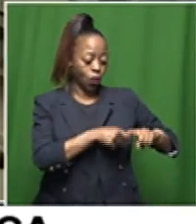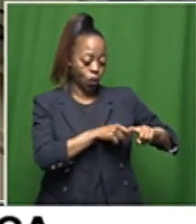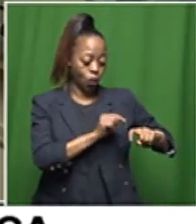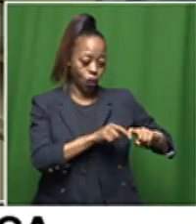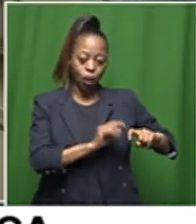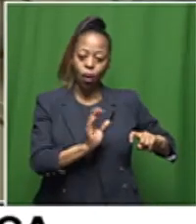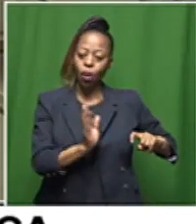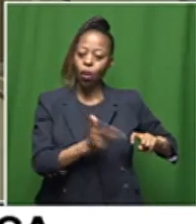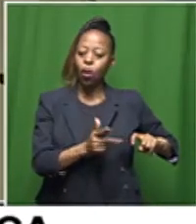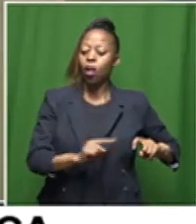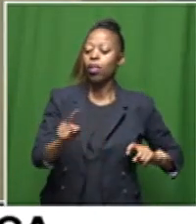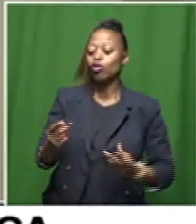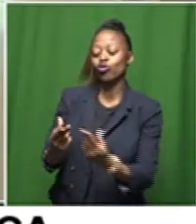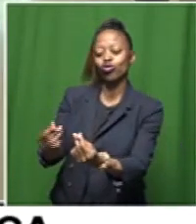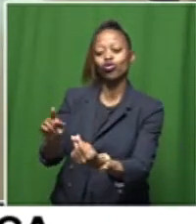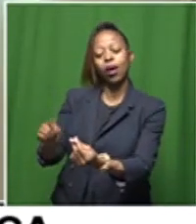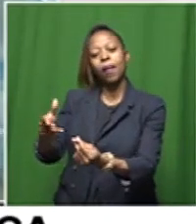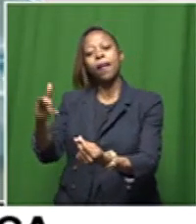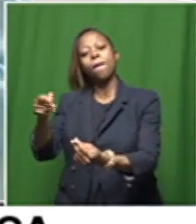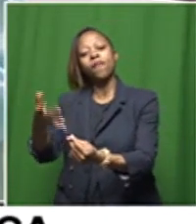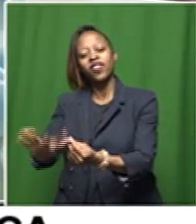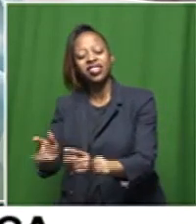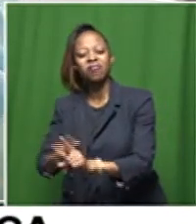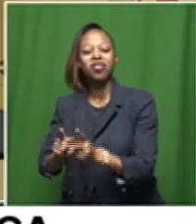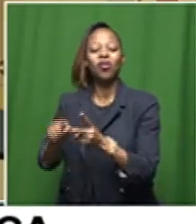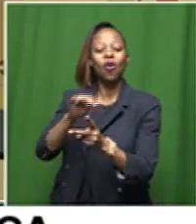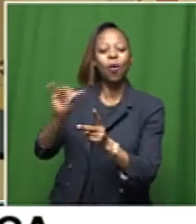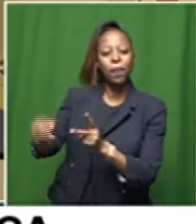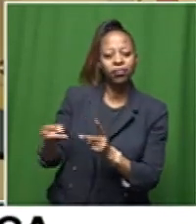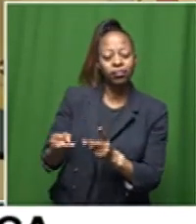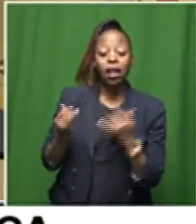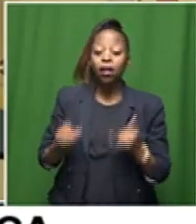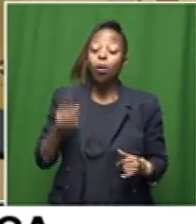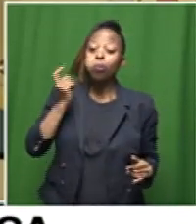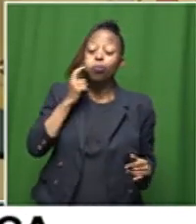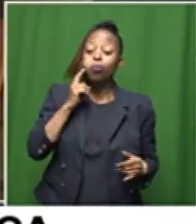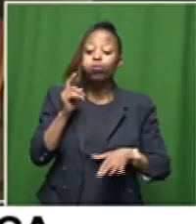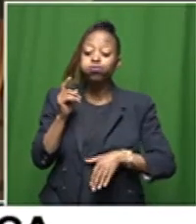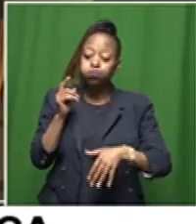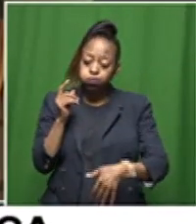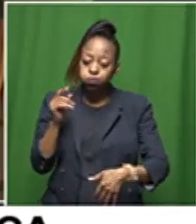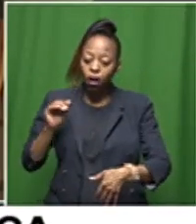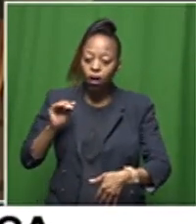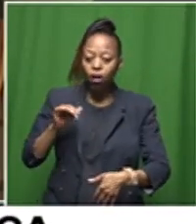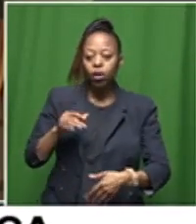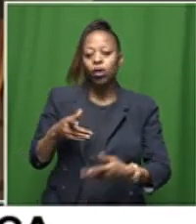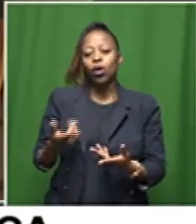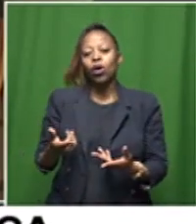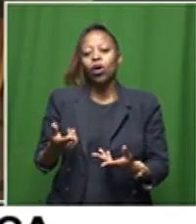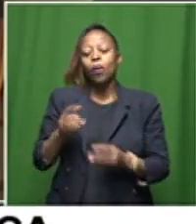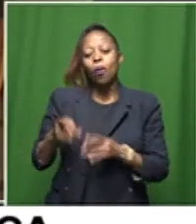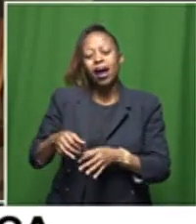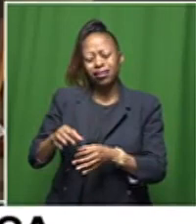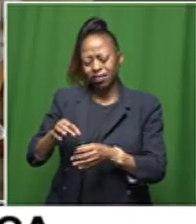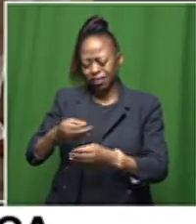to postpone or cancel Mr. Maluleke. If a pregnant woman or an ectopic comes, you will